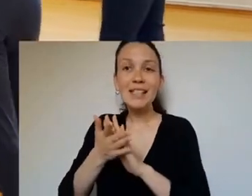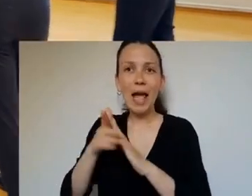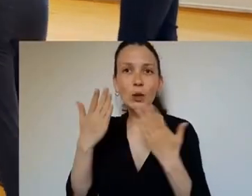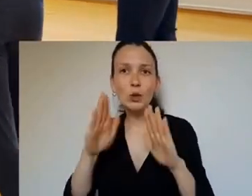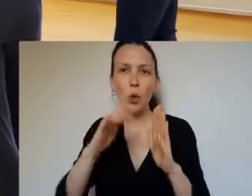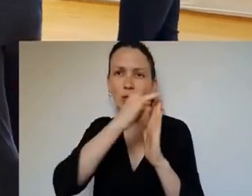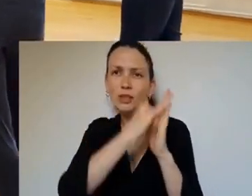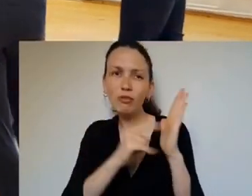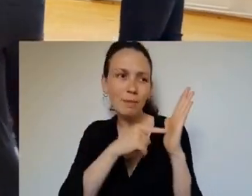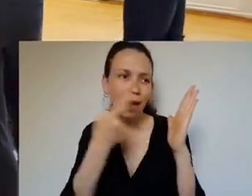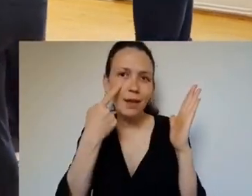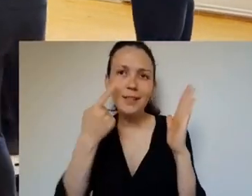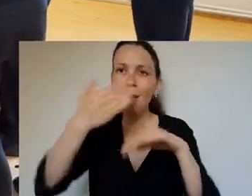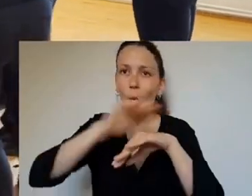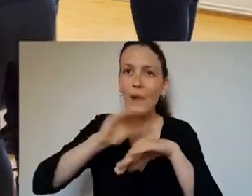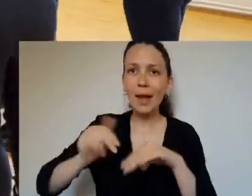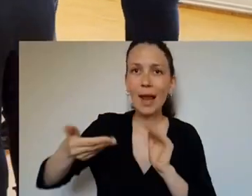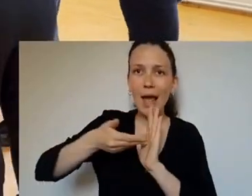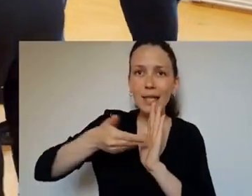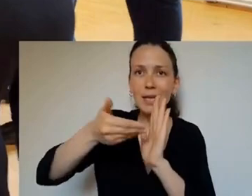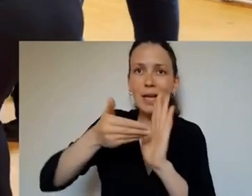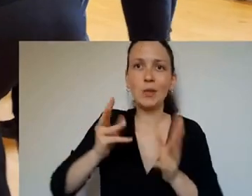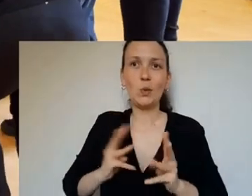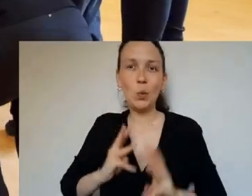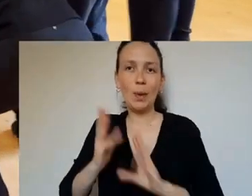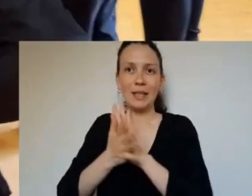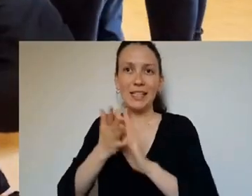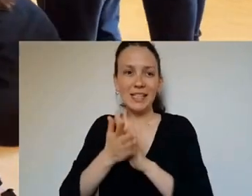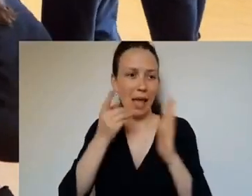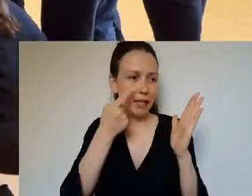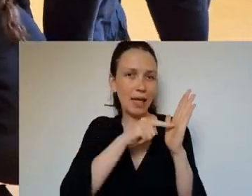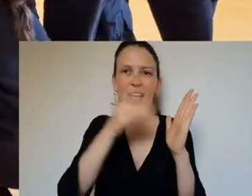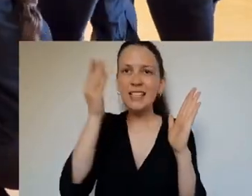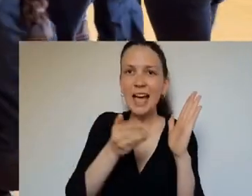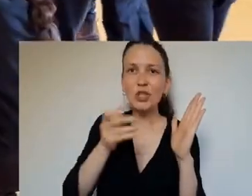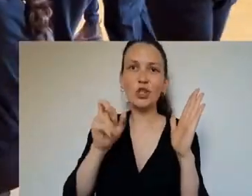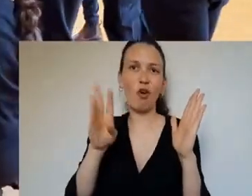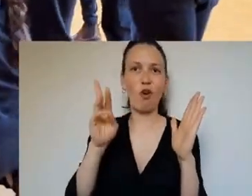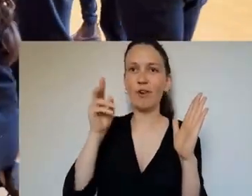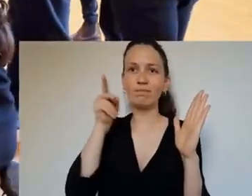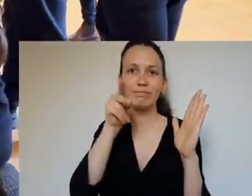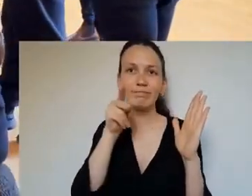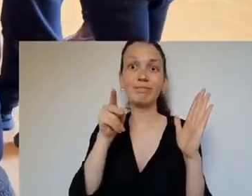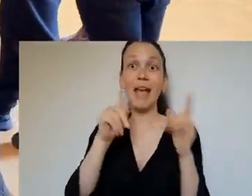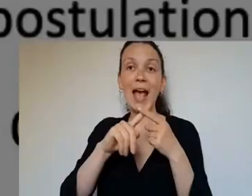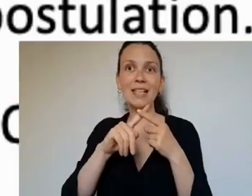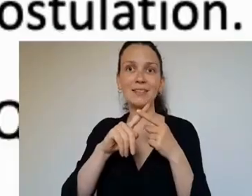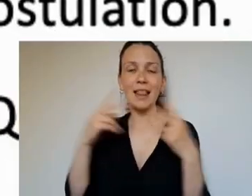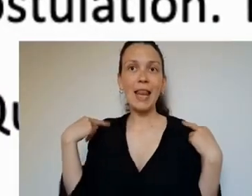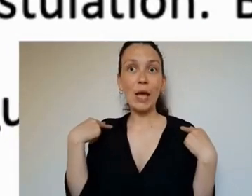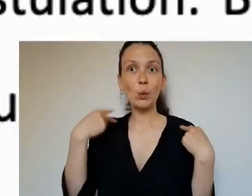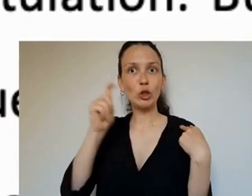spaces that she leaves through ellipses and dashes, and the defiant elegiac descriptions that befit the lyrical movement of ballet.